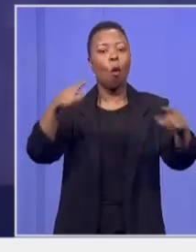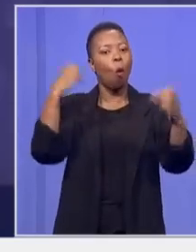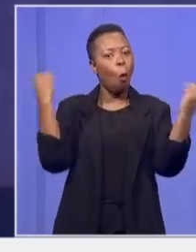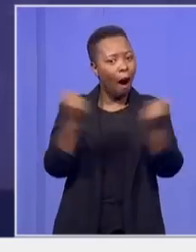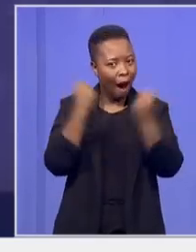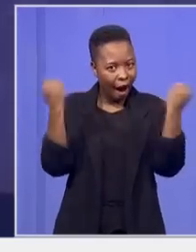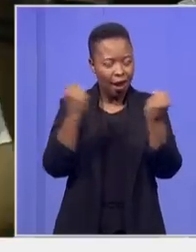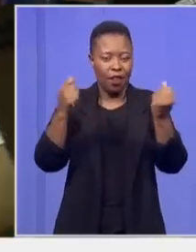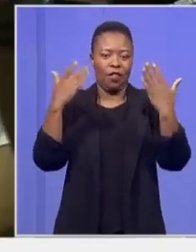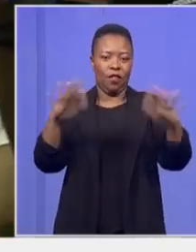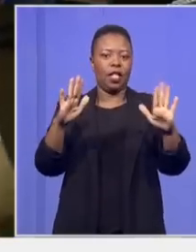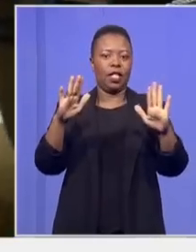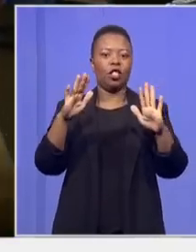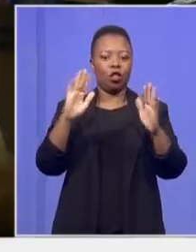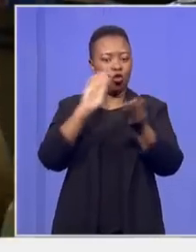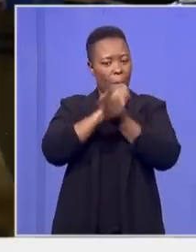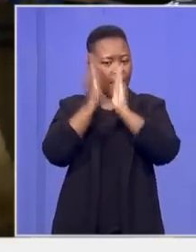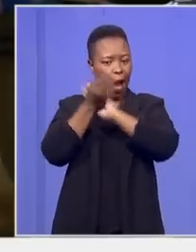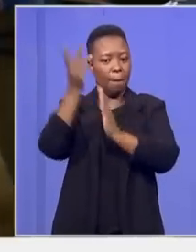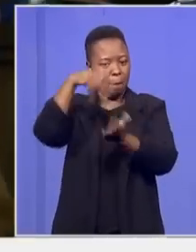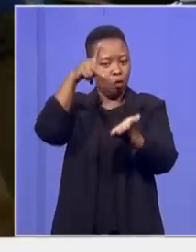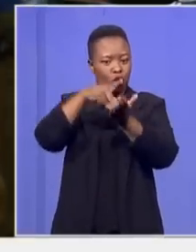position.